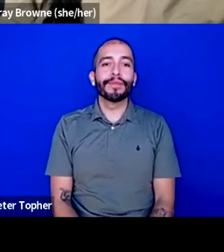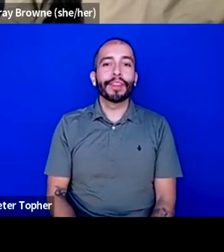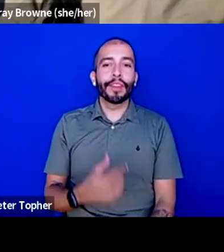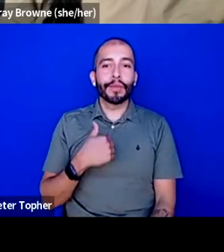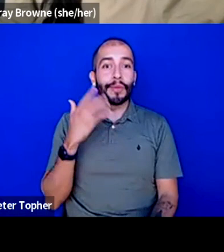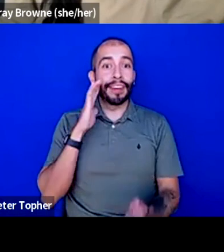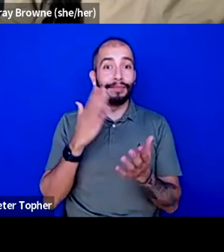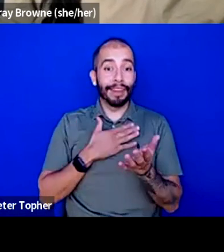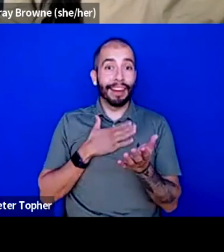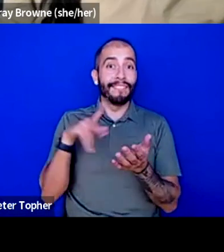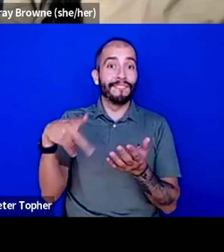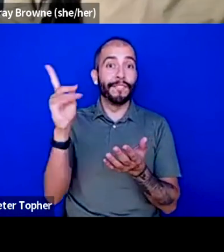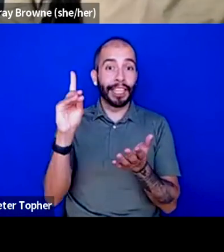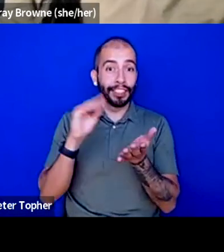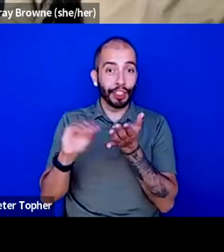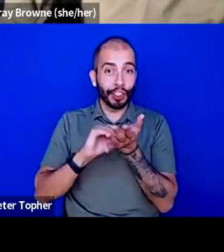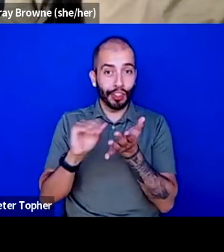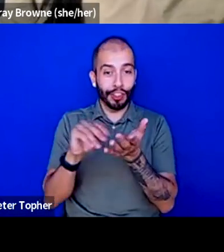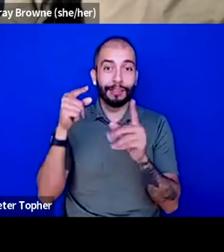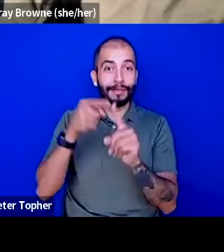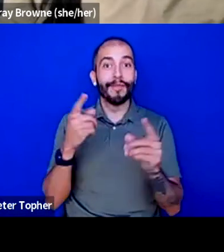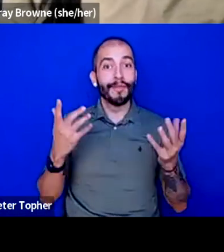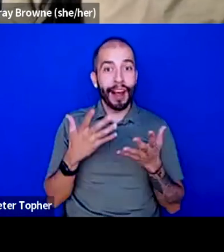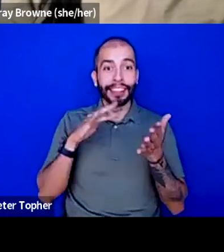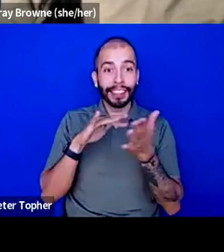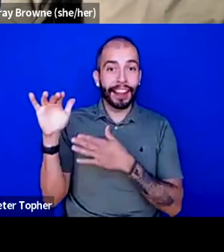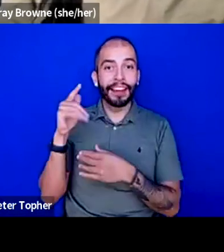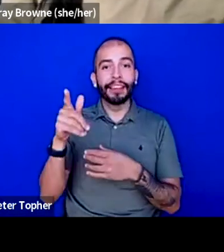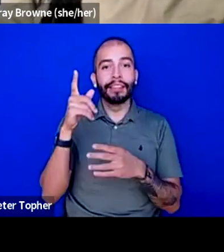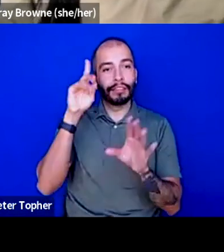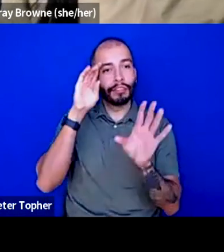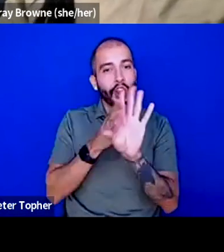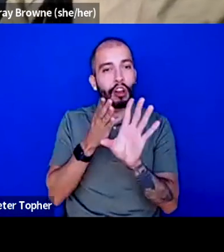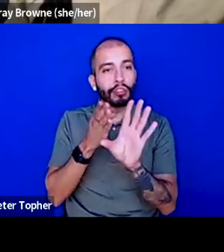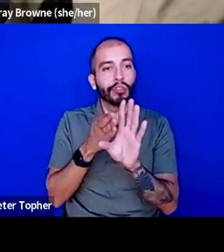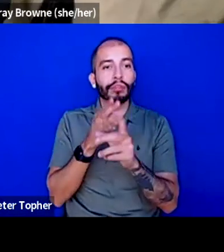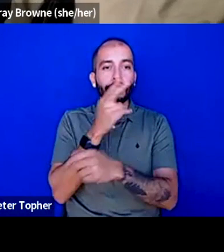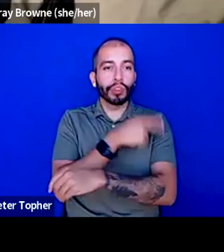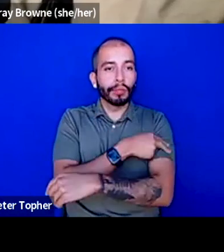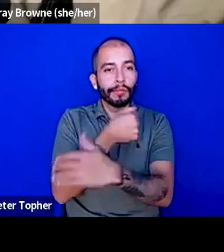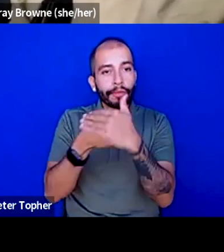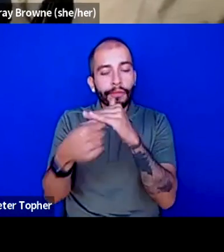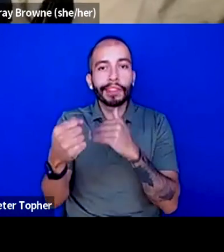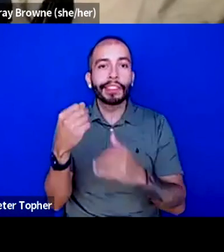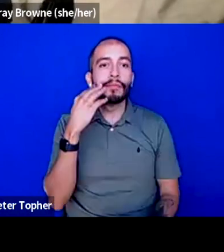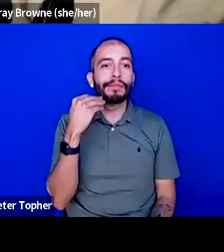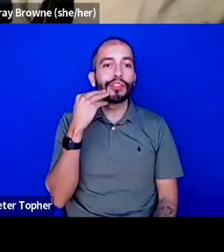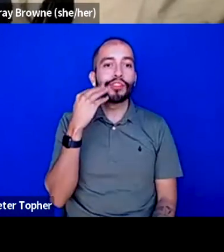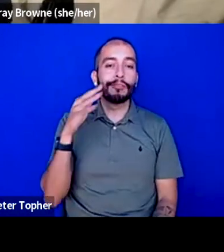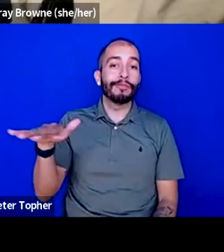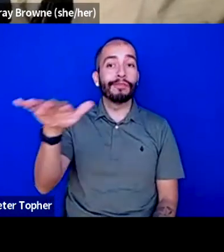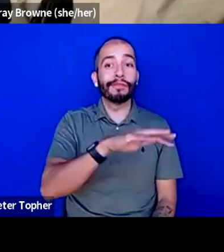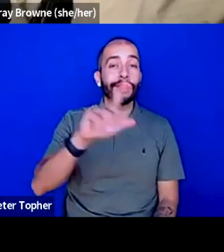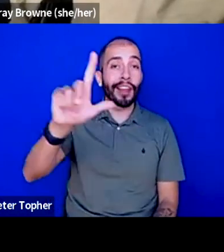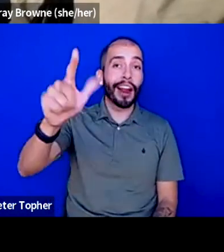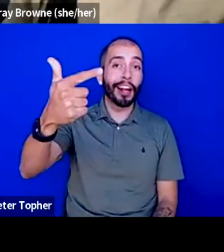psychiatric hospitalization experiences among LGBTQ people of color in hopes to advocate for